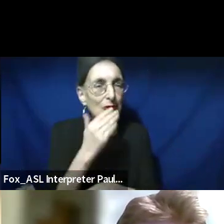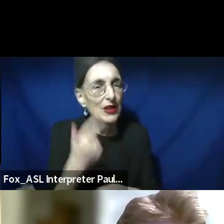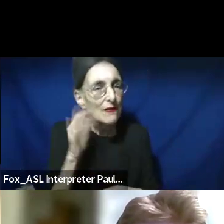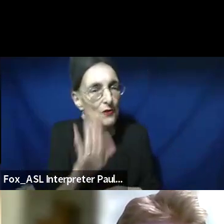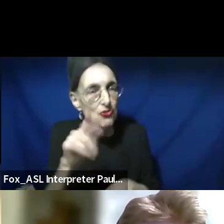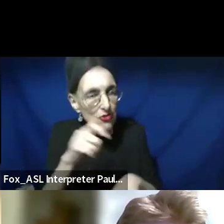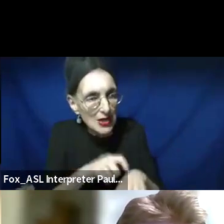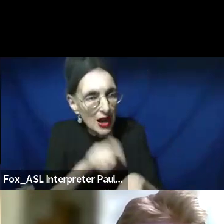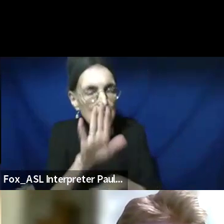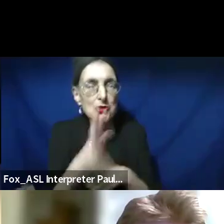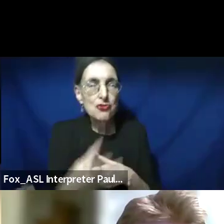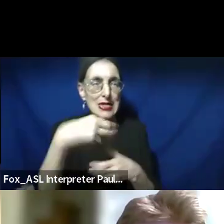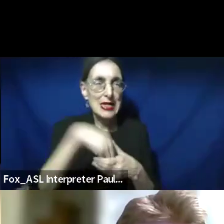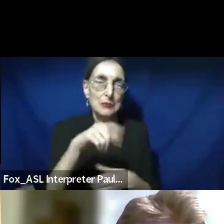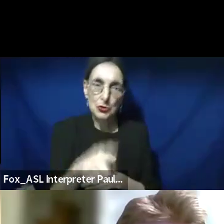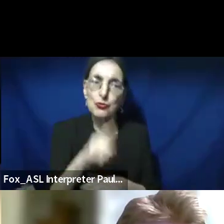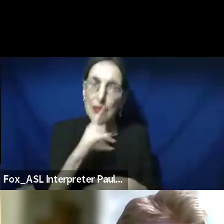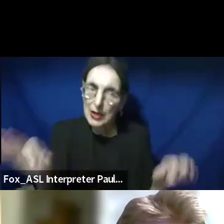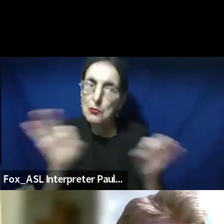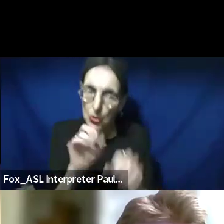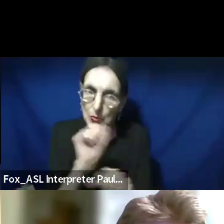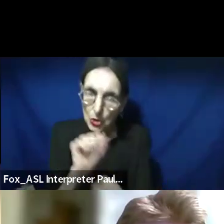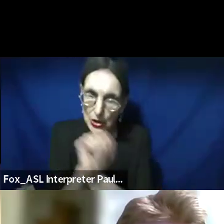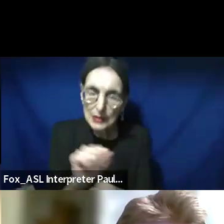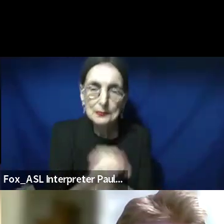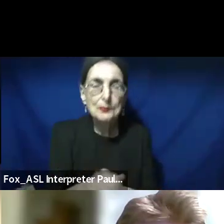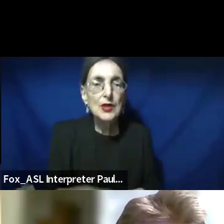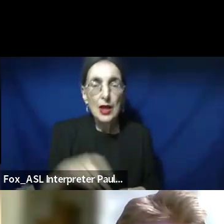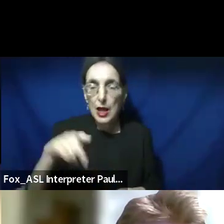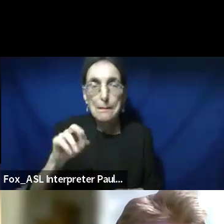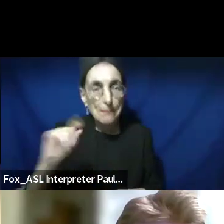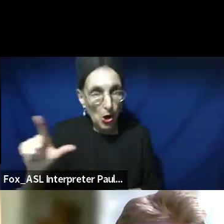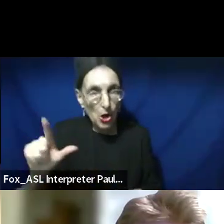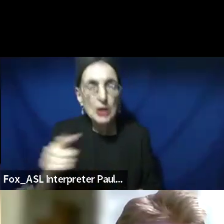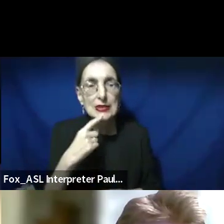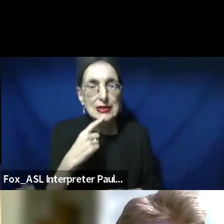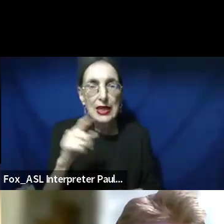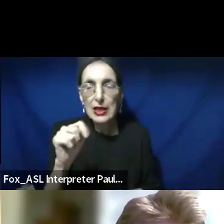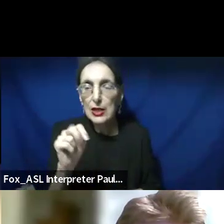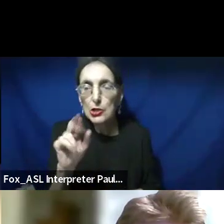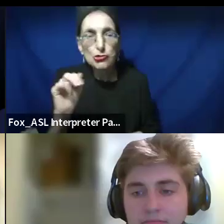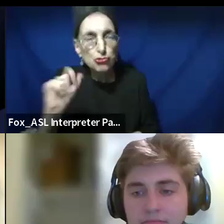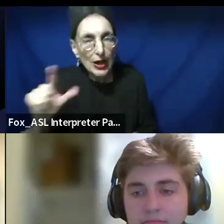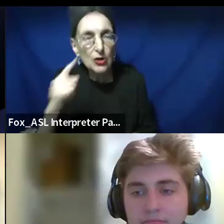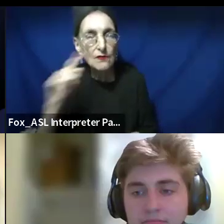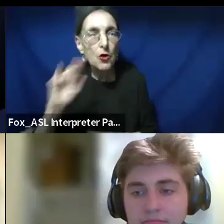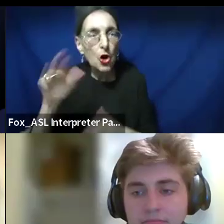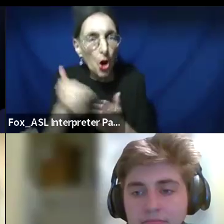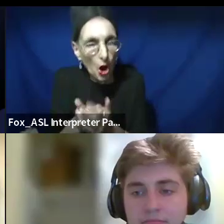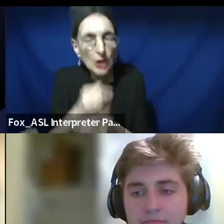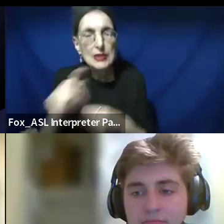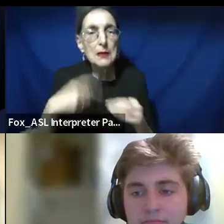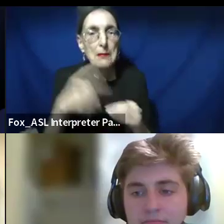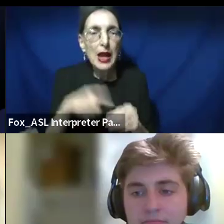important initiative. So as you know, Paul sort of got at this Trails for All. This initiative is about expanding